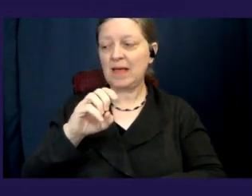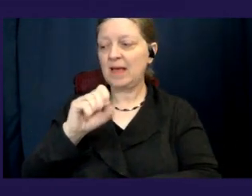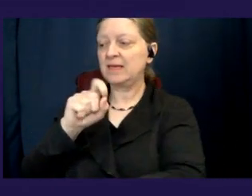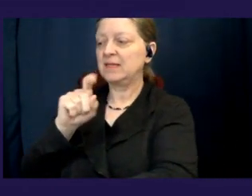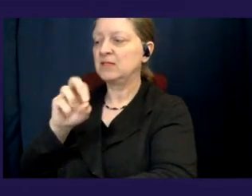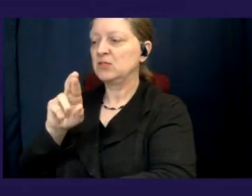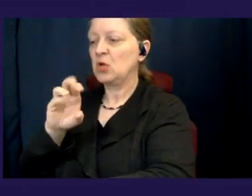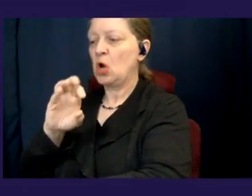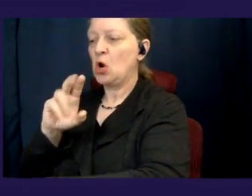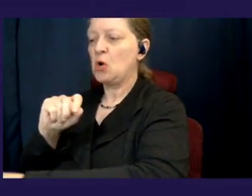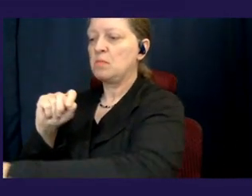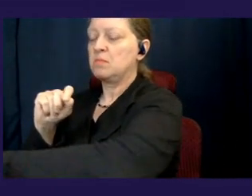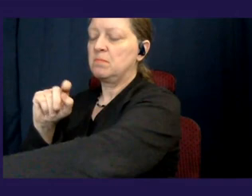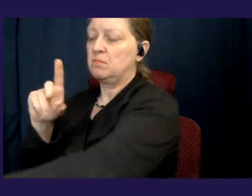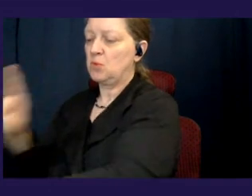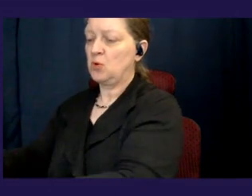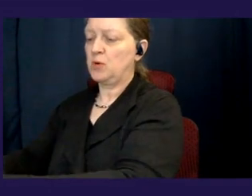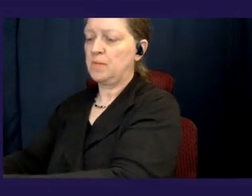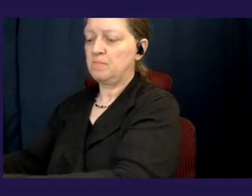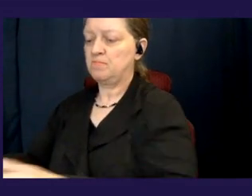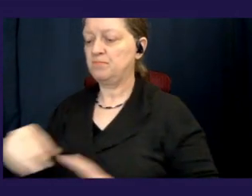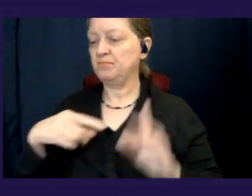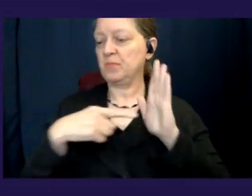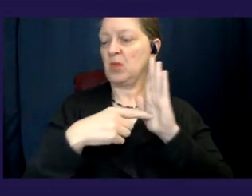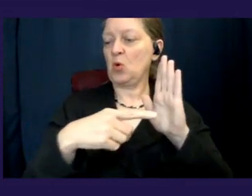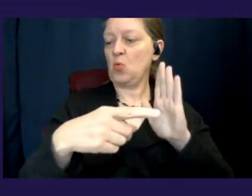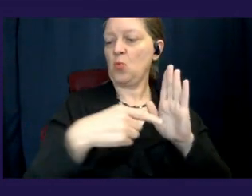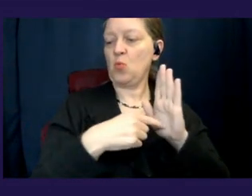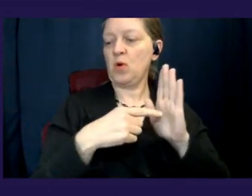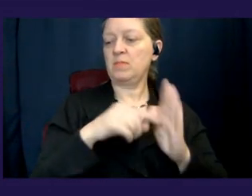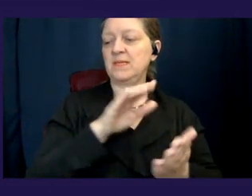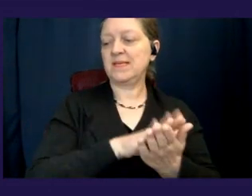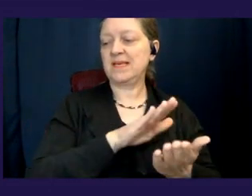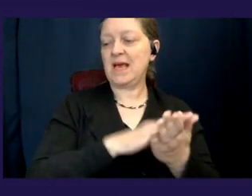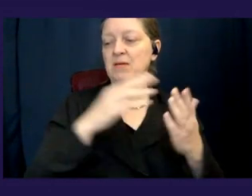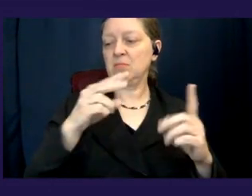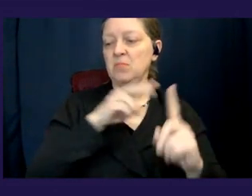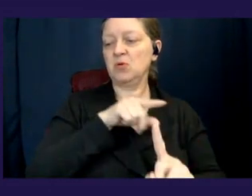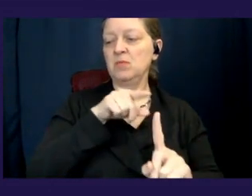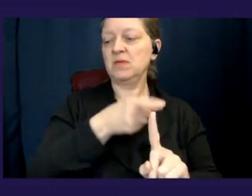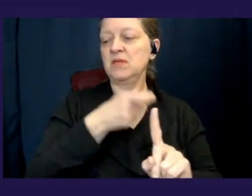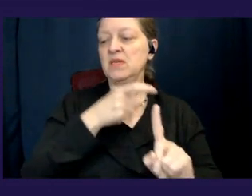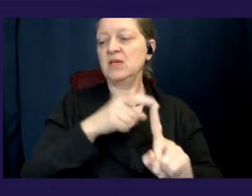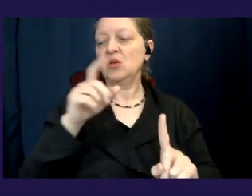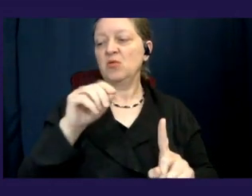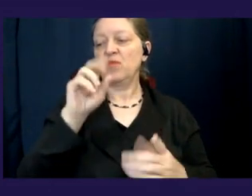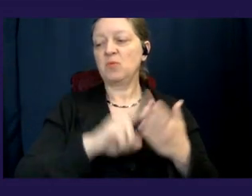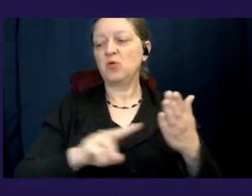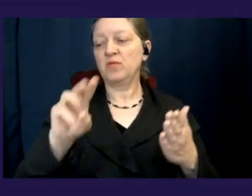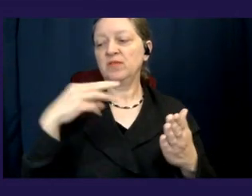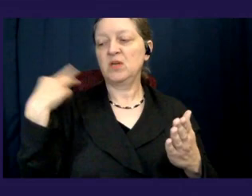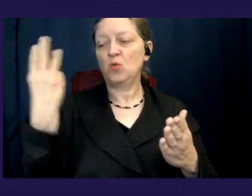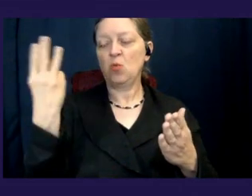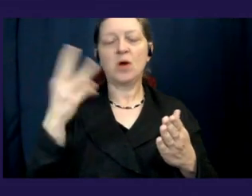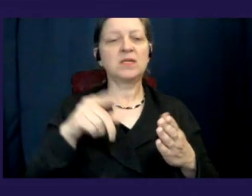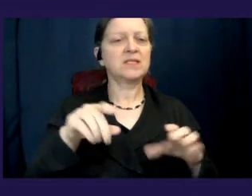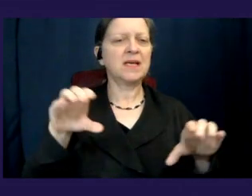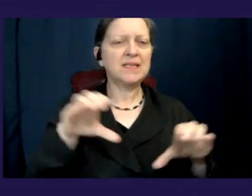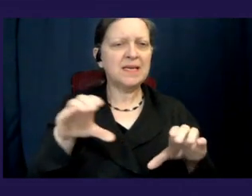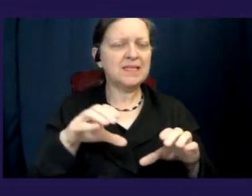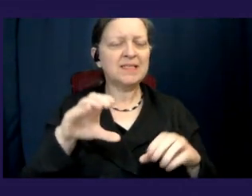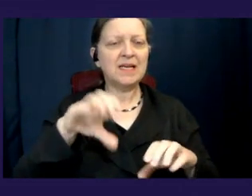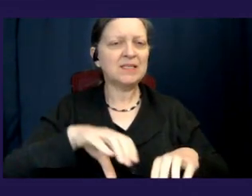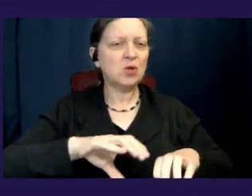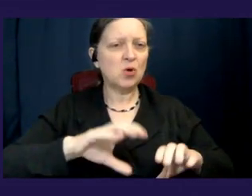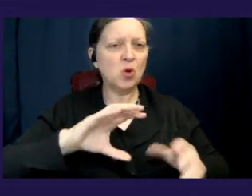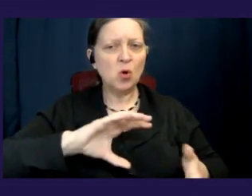perspective from the University of Washington, done a lot of really interesting work on crisis informatics, rumoring networks, how do you monitor but then